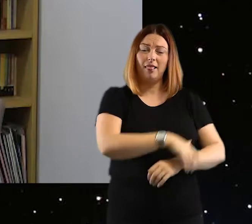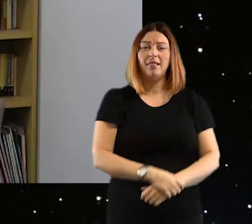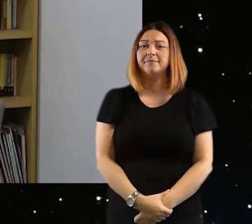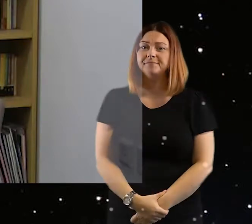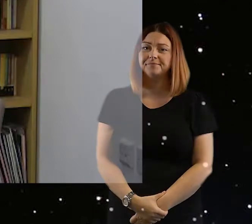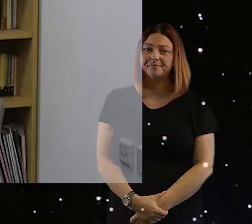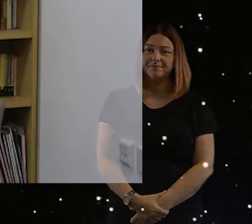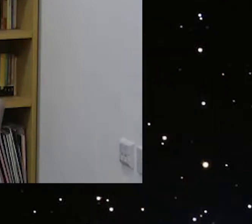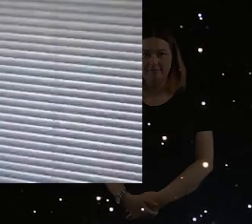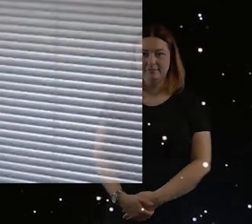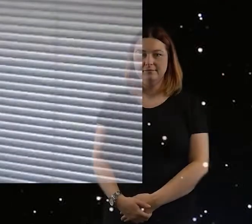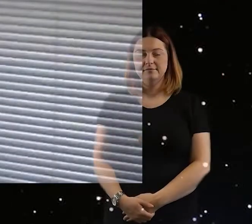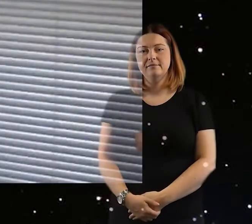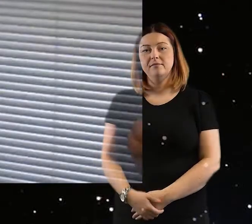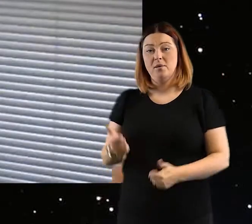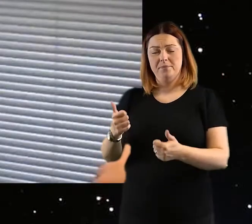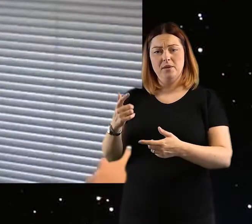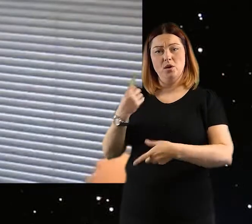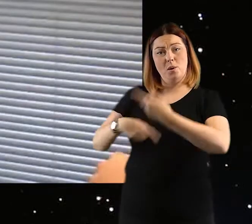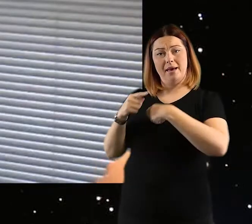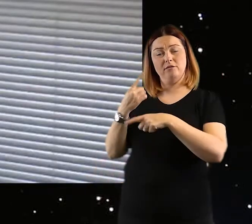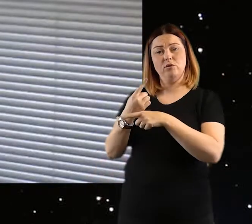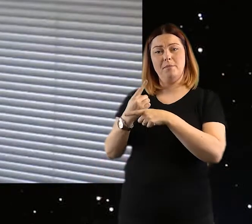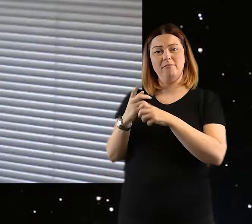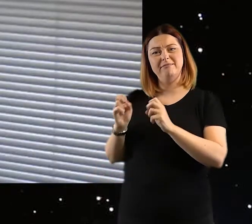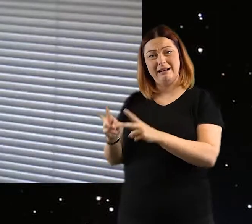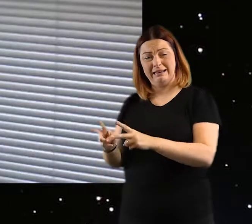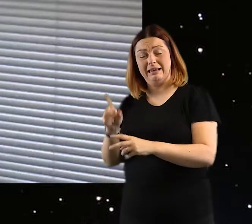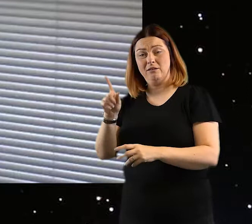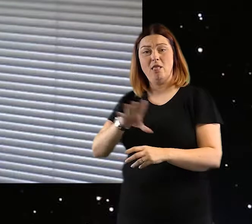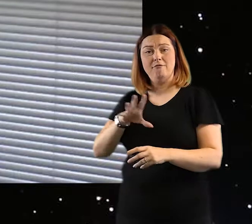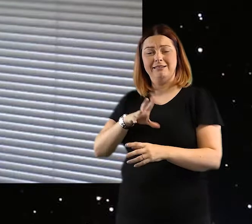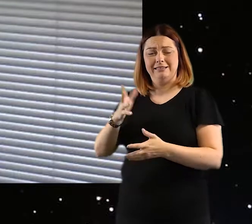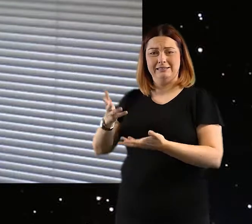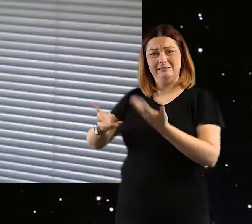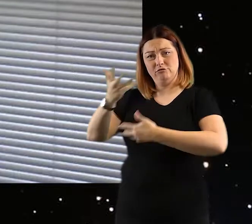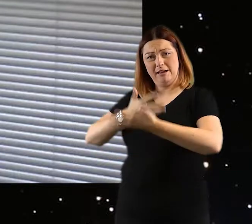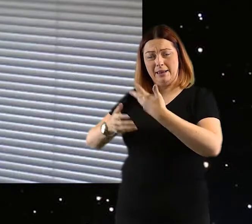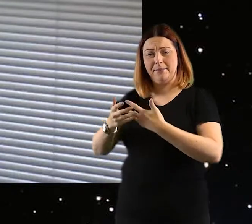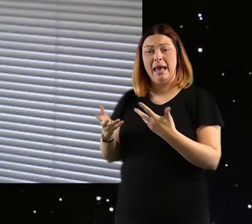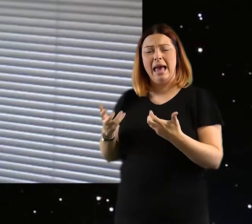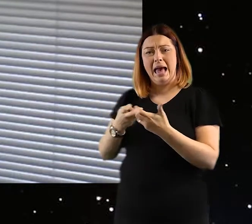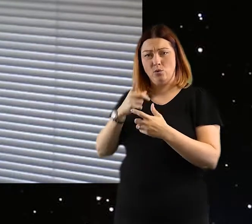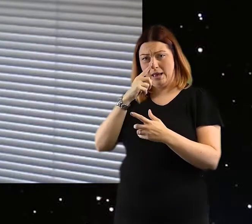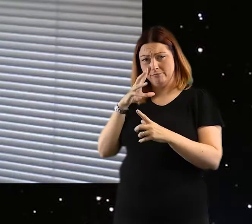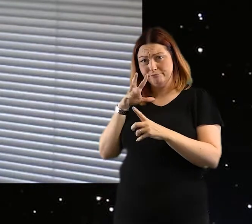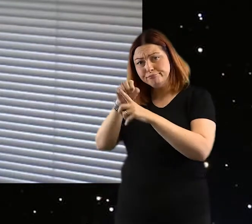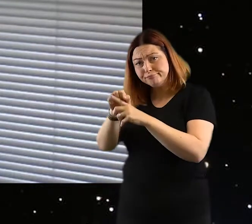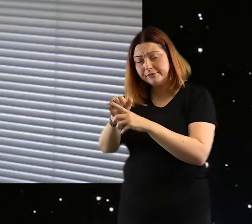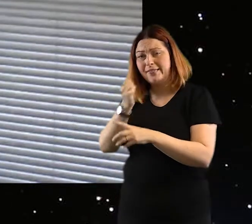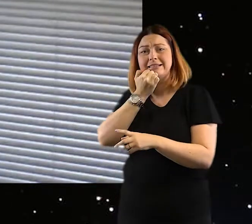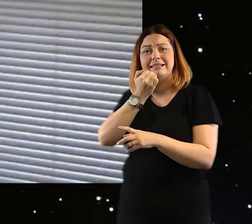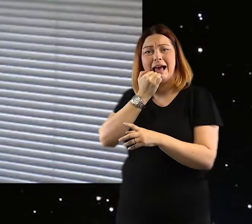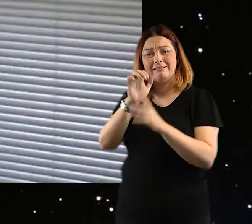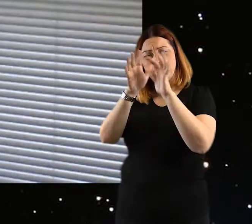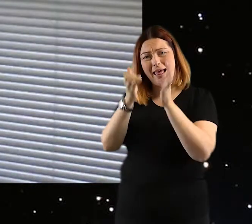time critical observing. Right. Going back to the technique, yes. So I can see from what you've described how you get the size of the planet